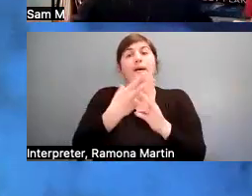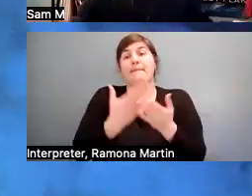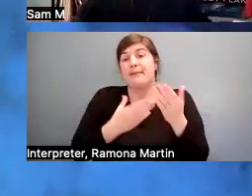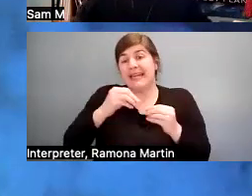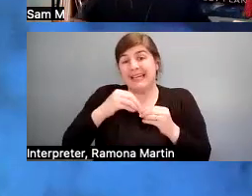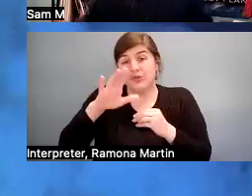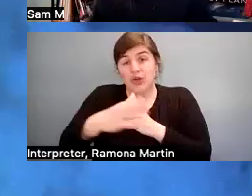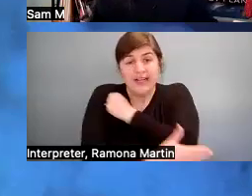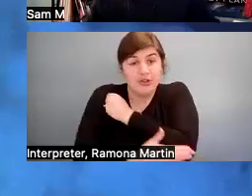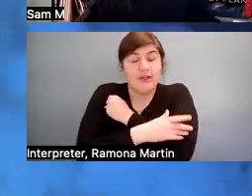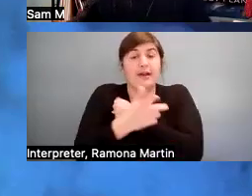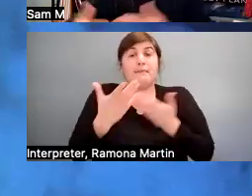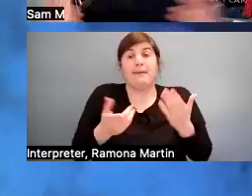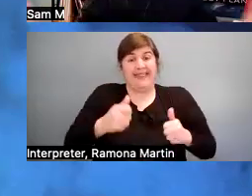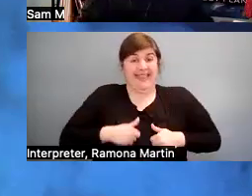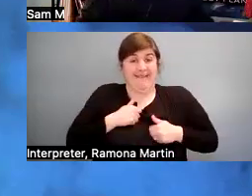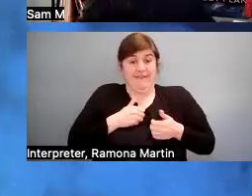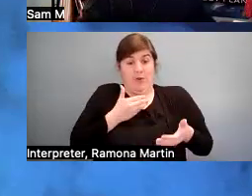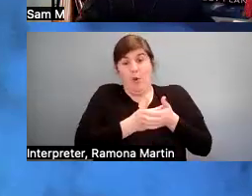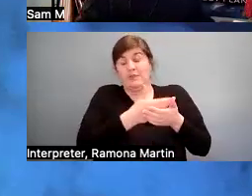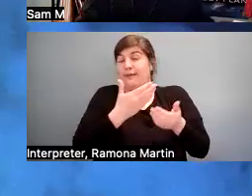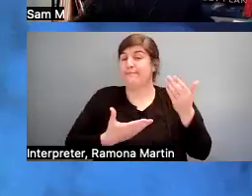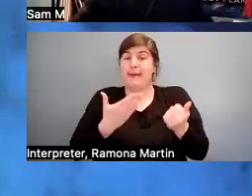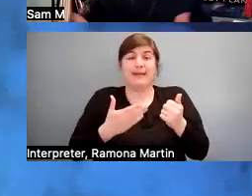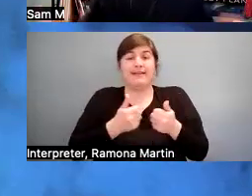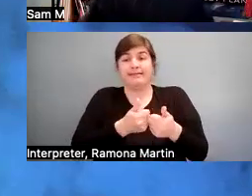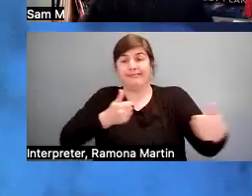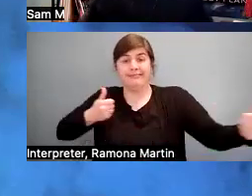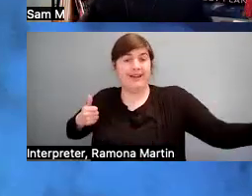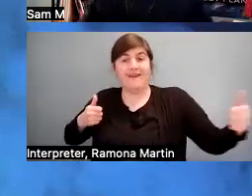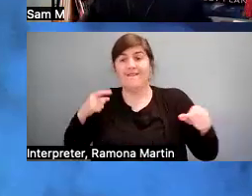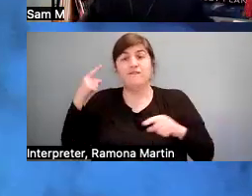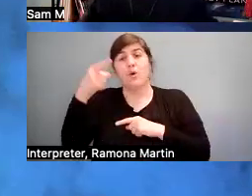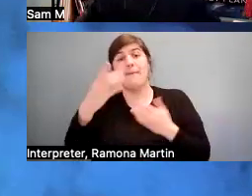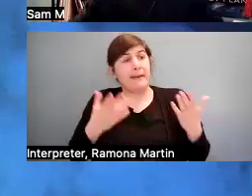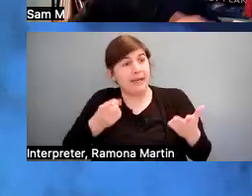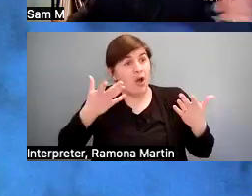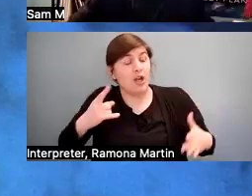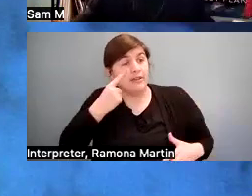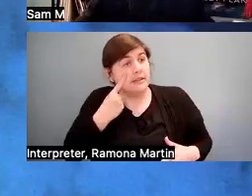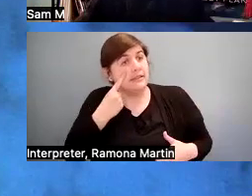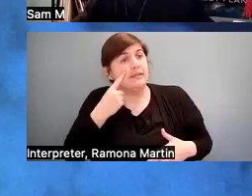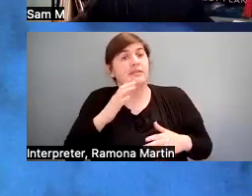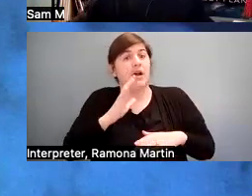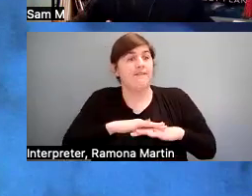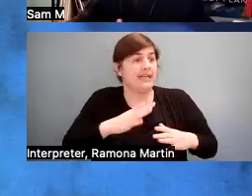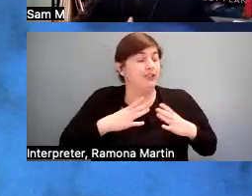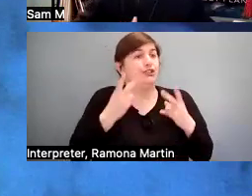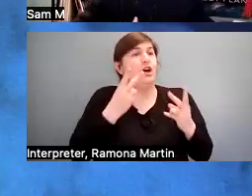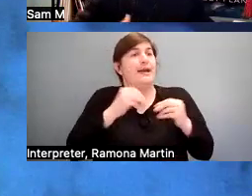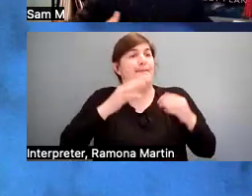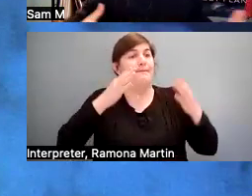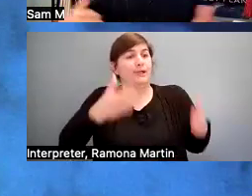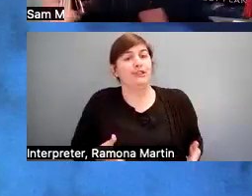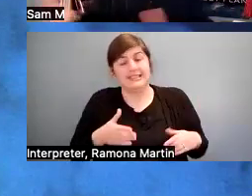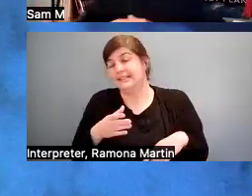country, you may live close to one, you might be very far away from one. You might have even seen one in person, maybe on vacation, or maybe you've